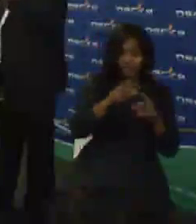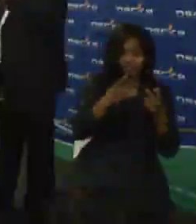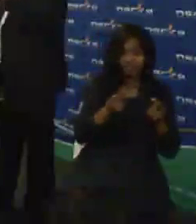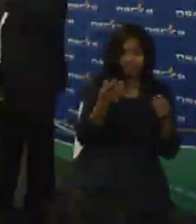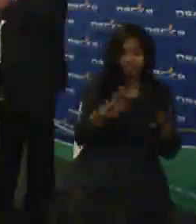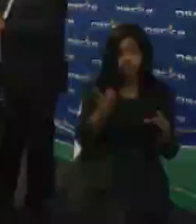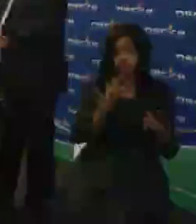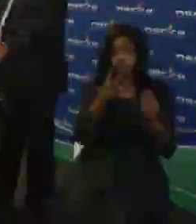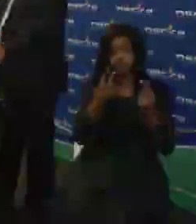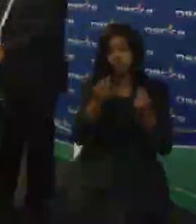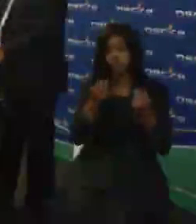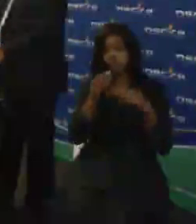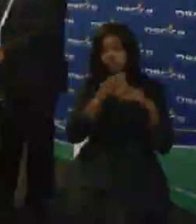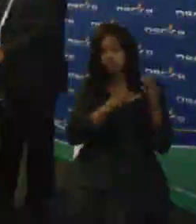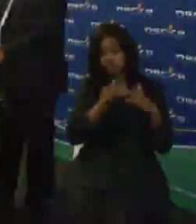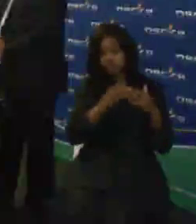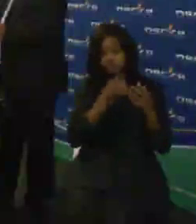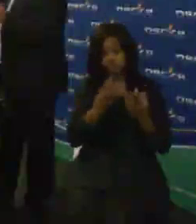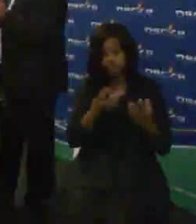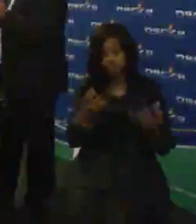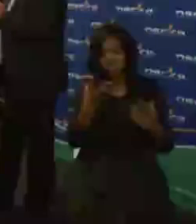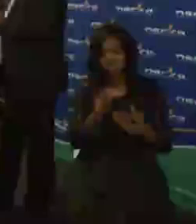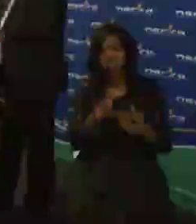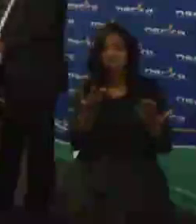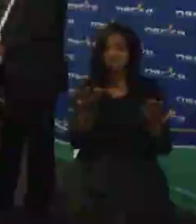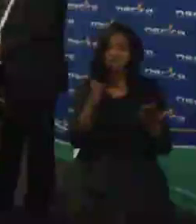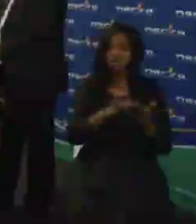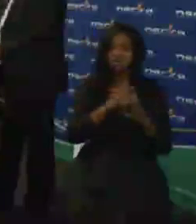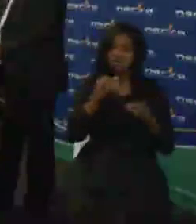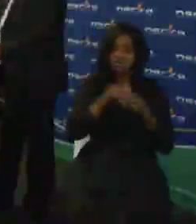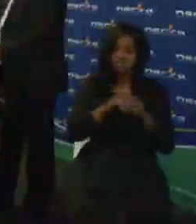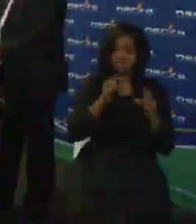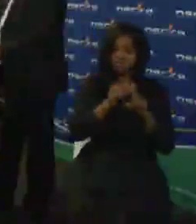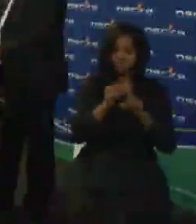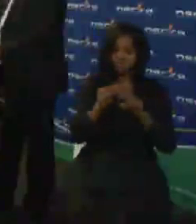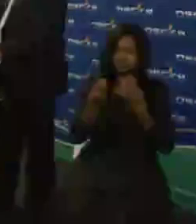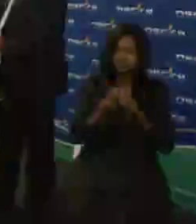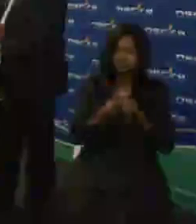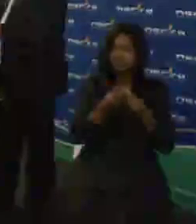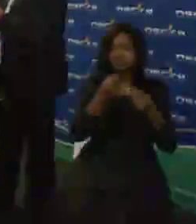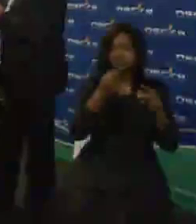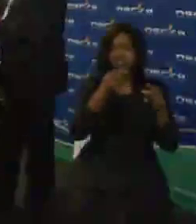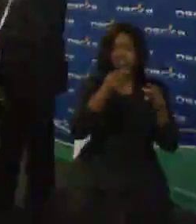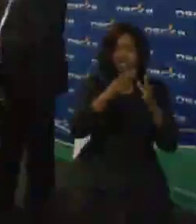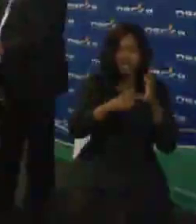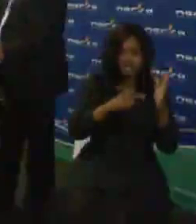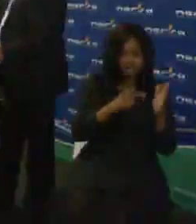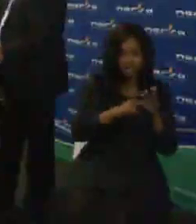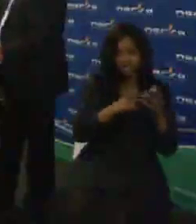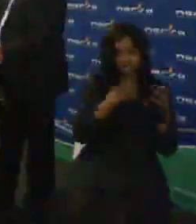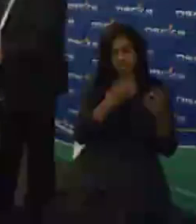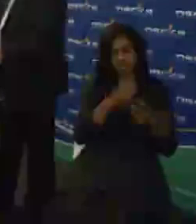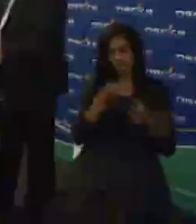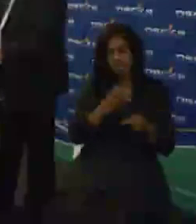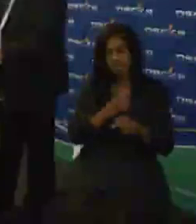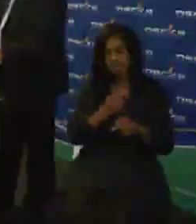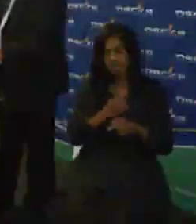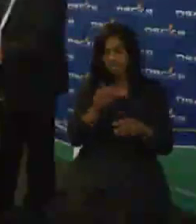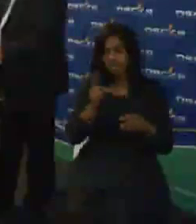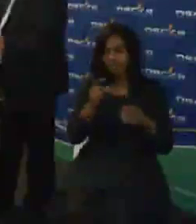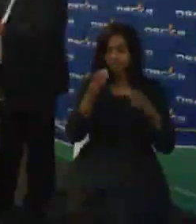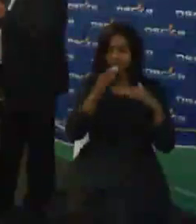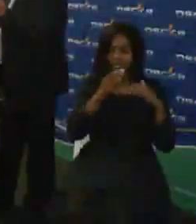what other new assets have come online, and in terms of the regulatory mechanism, what other assets are under